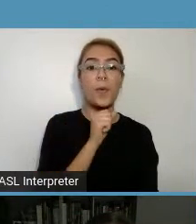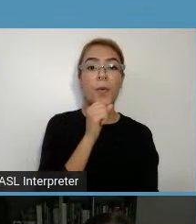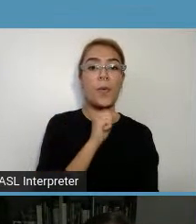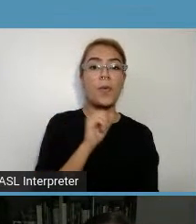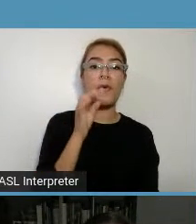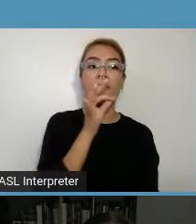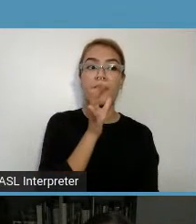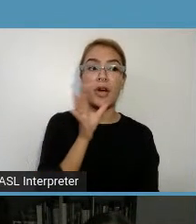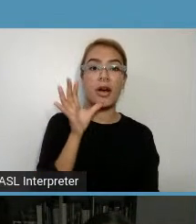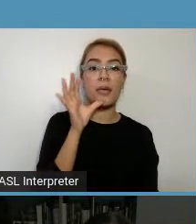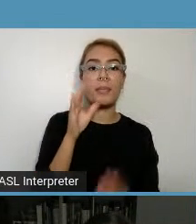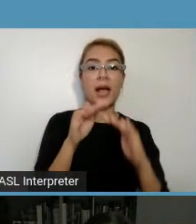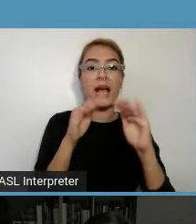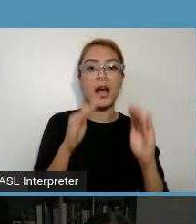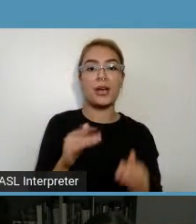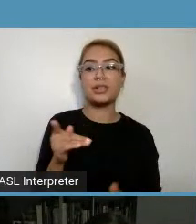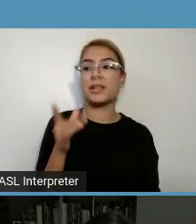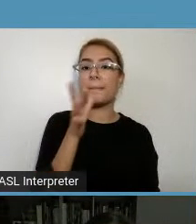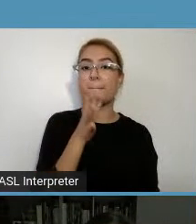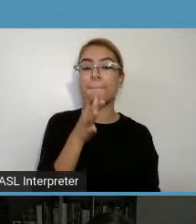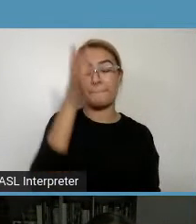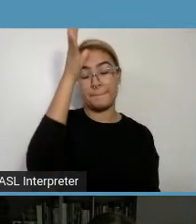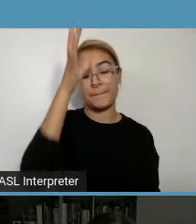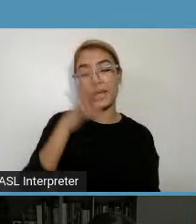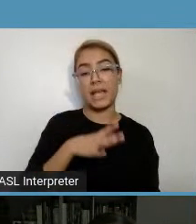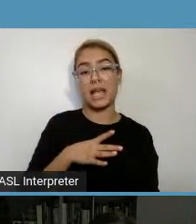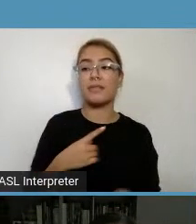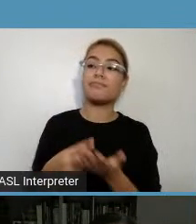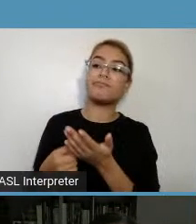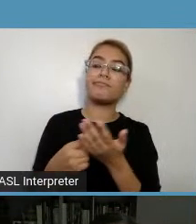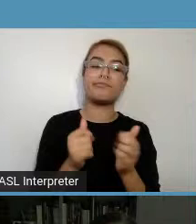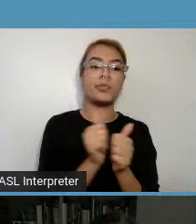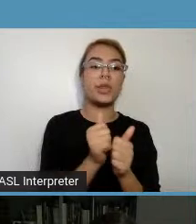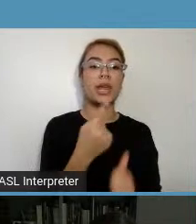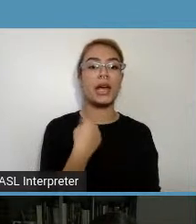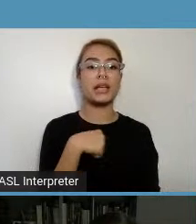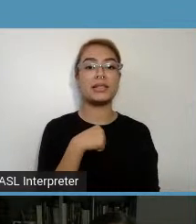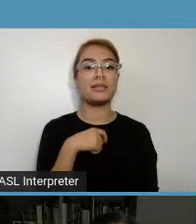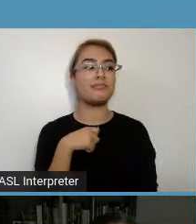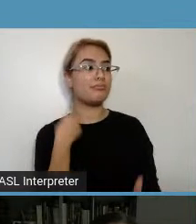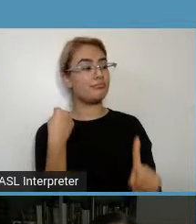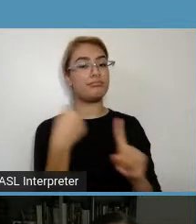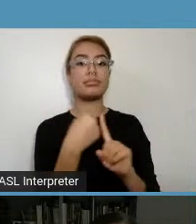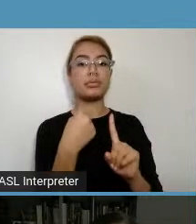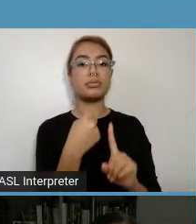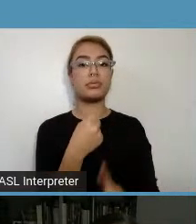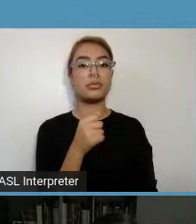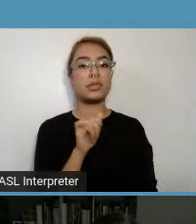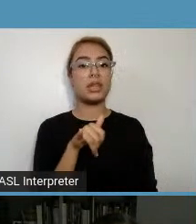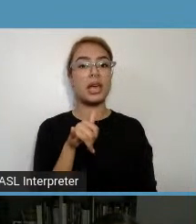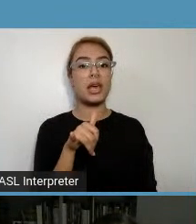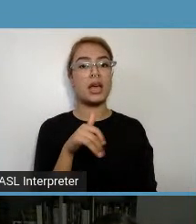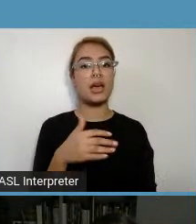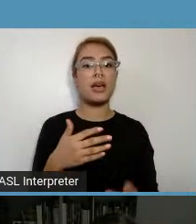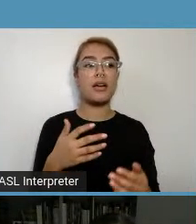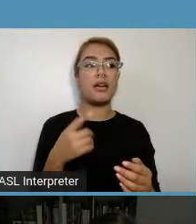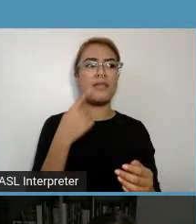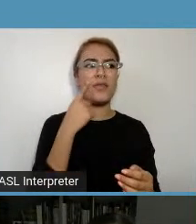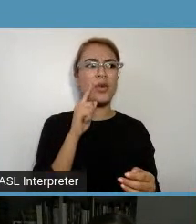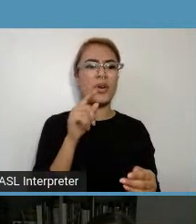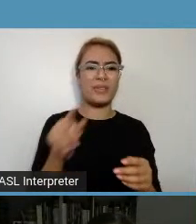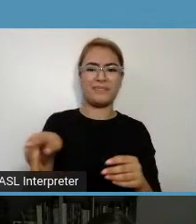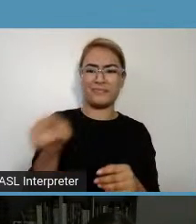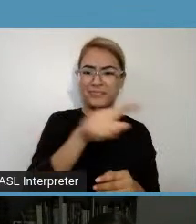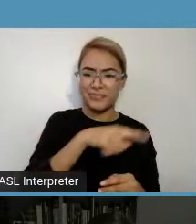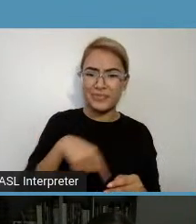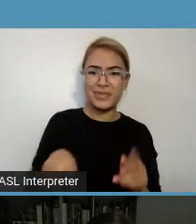farmhouses, and he was up there and able to talk to us about the impact that had on the people that were there, what